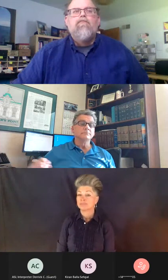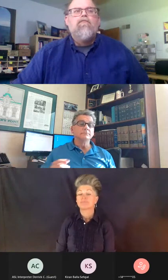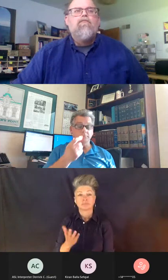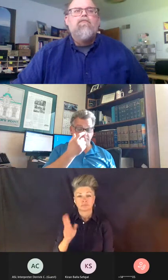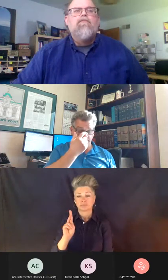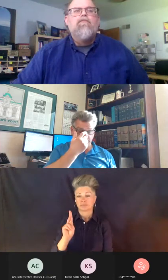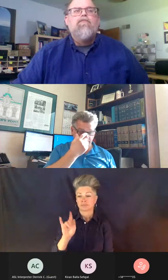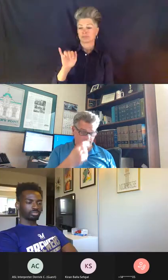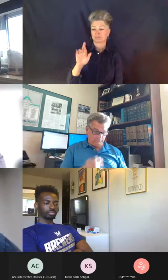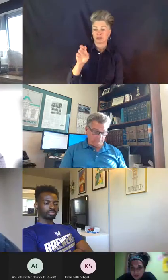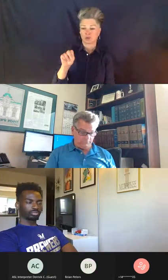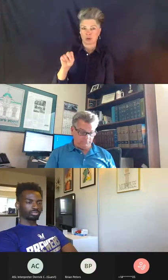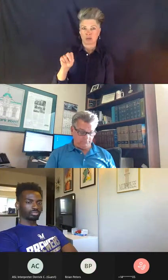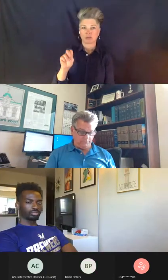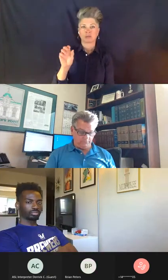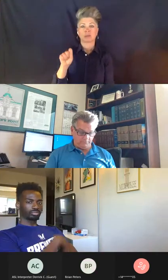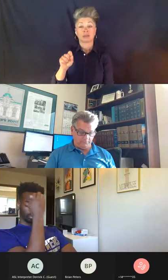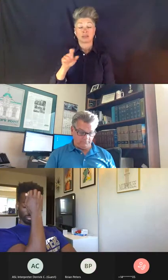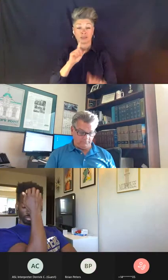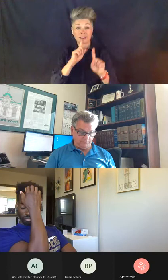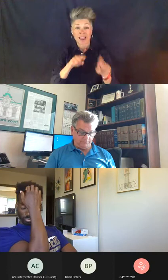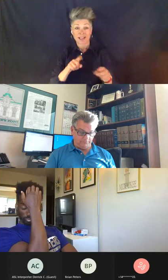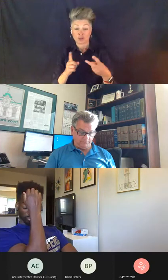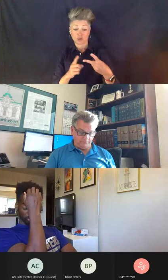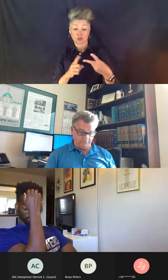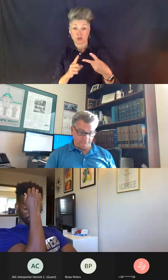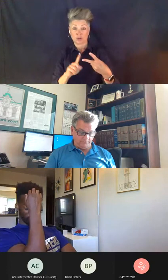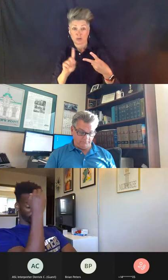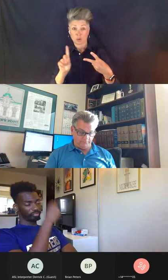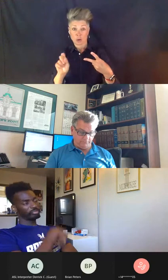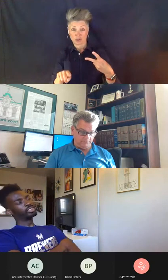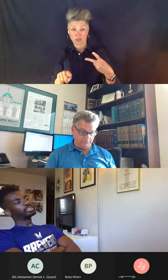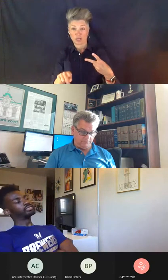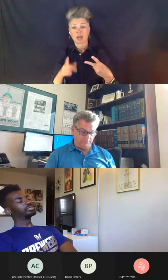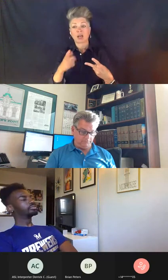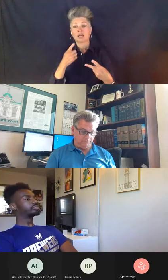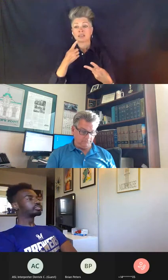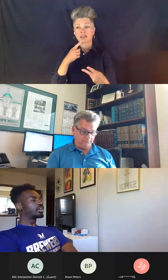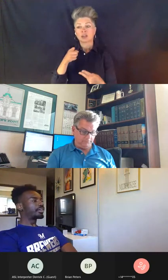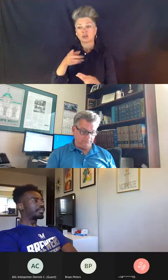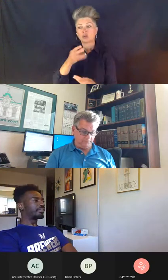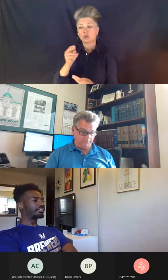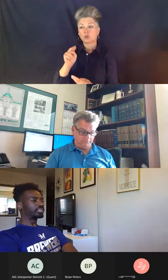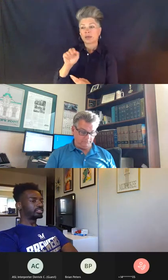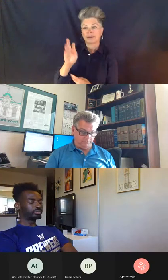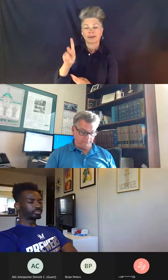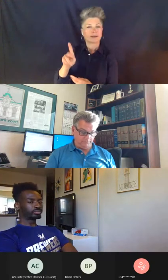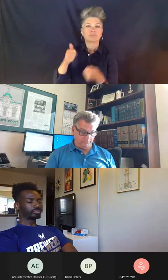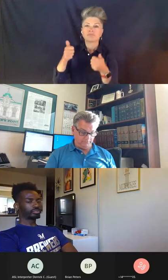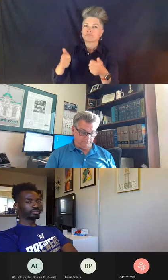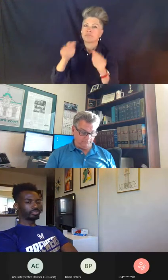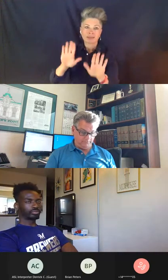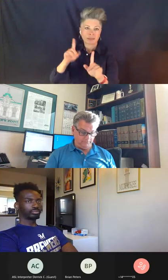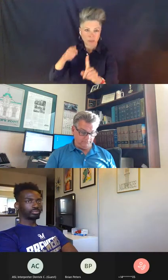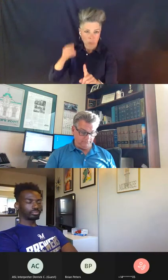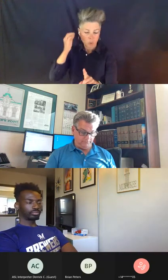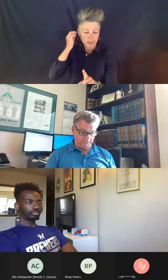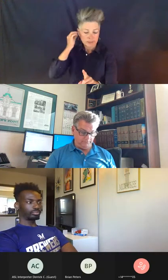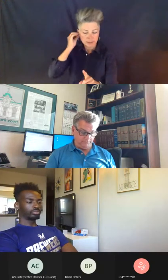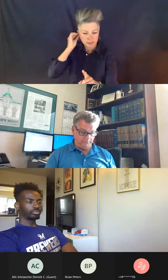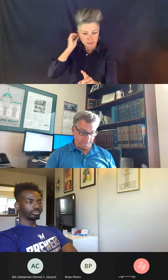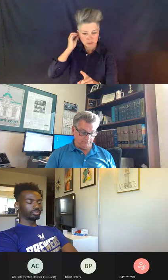So to answer the second question that was said, first of all, I think Nick brought up excellent points on reasons why the work that the